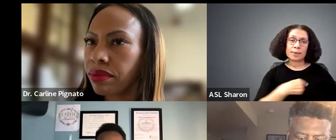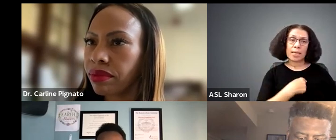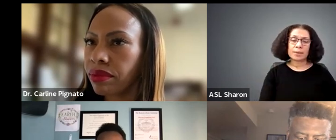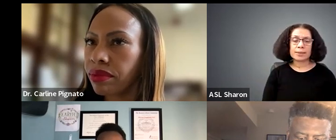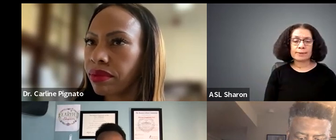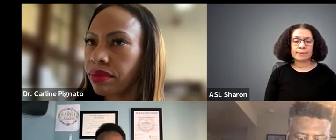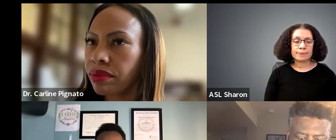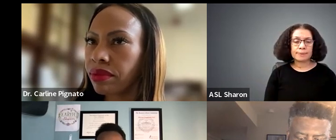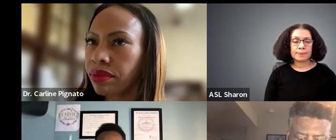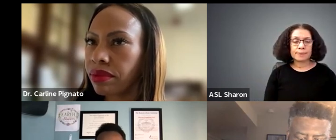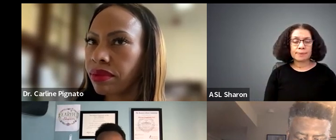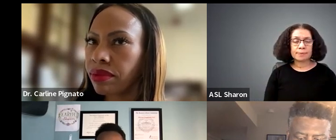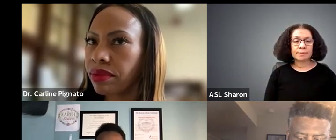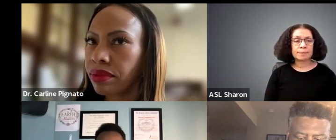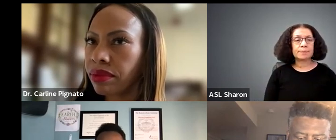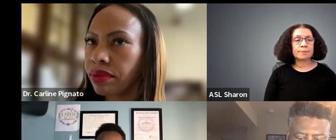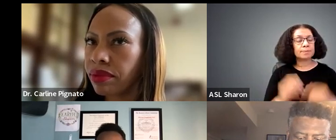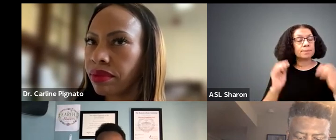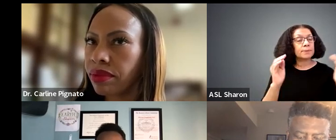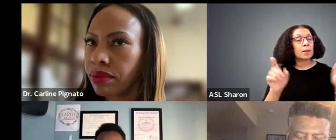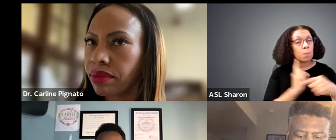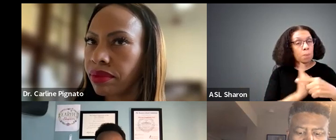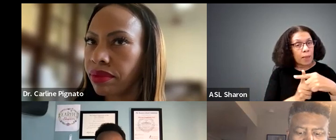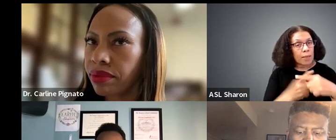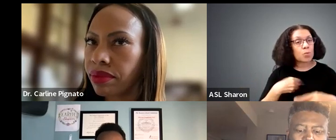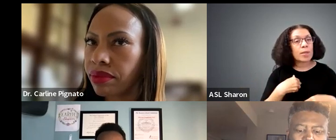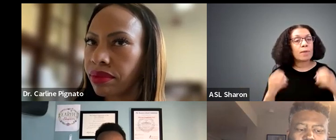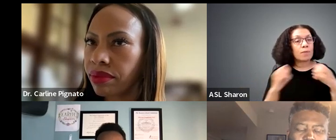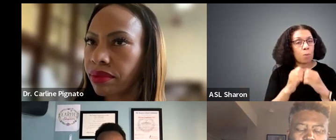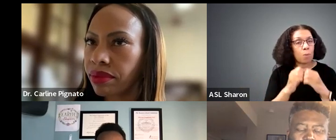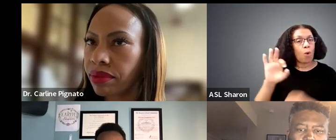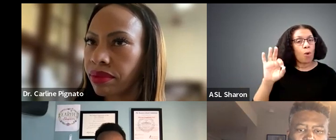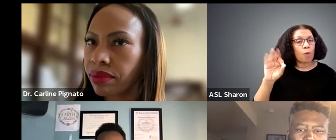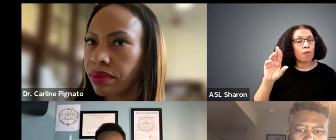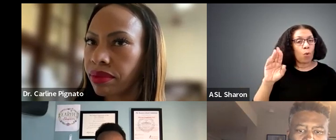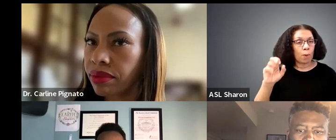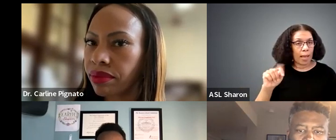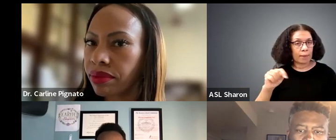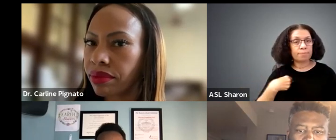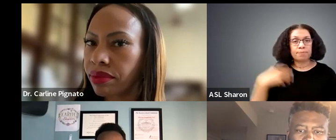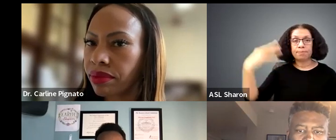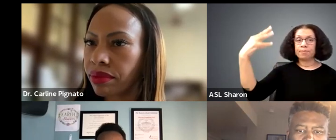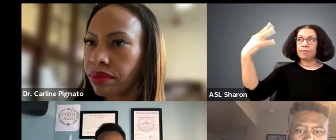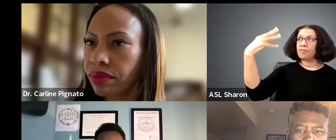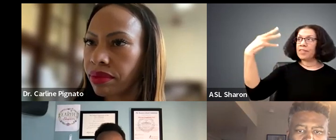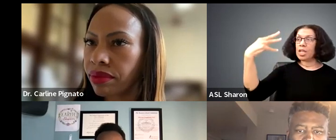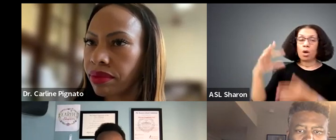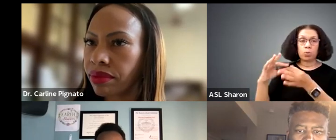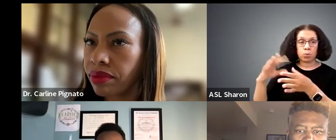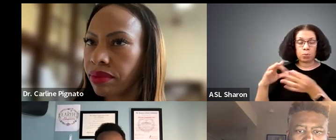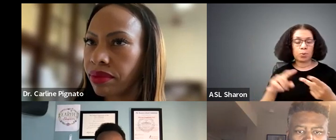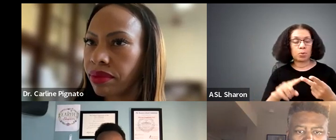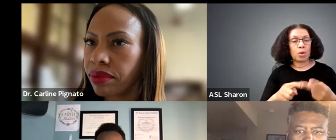So there are also other formats, again, for engagement. We are accepting video testimony and text